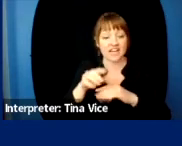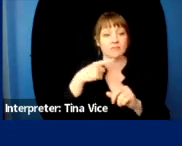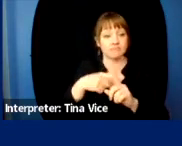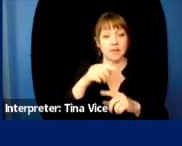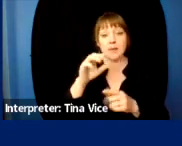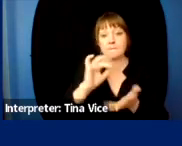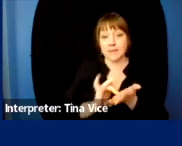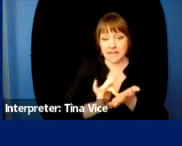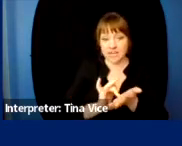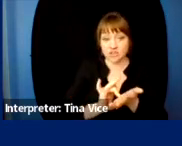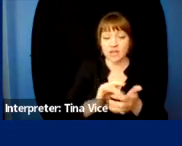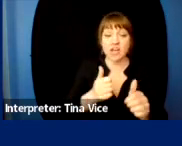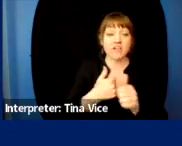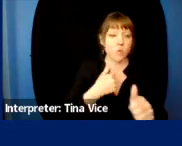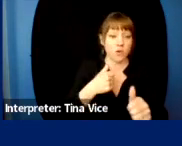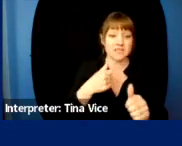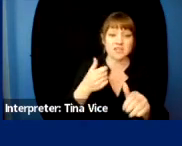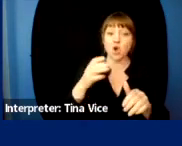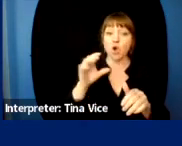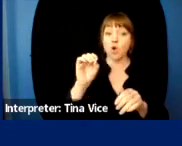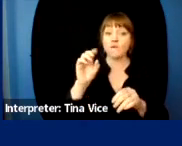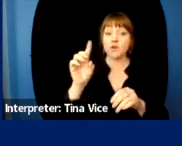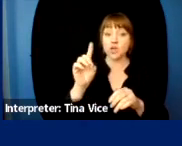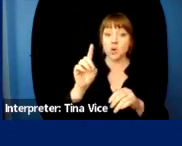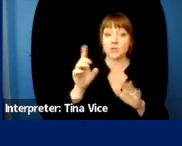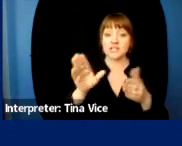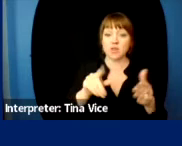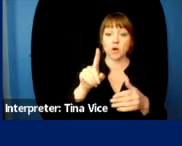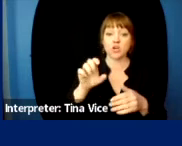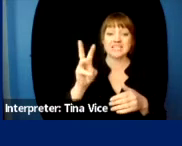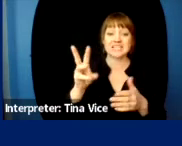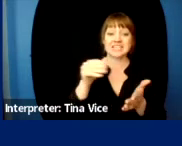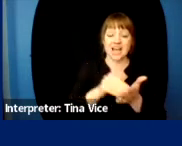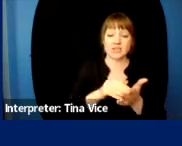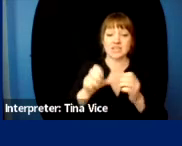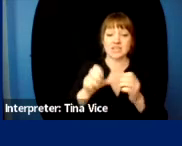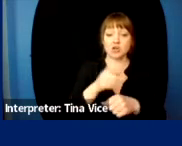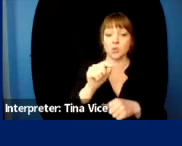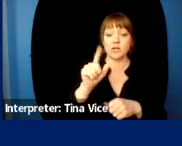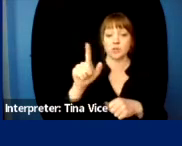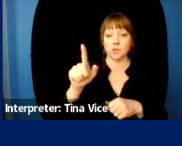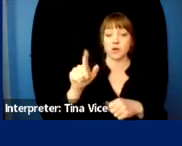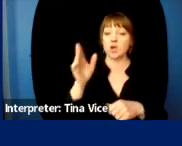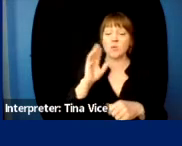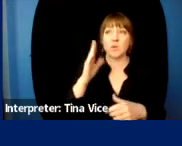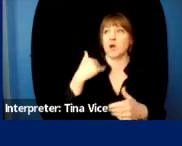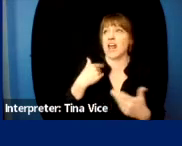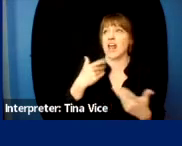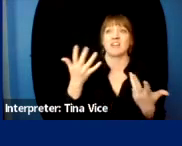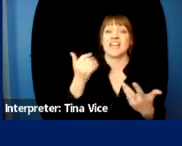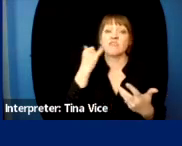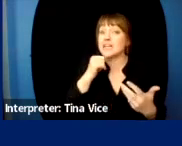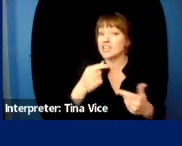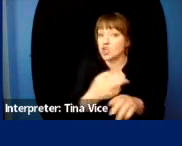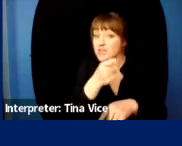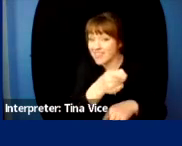of overdose deaths. We're at 106,000 in 2021. We would have 50-something thousand if we